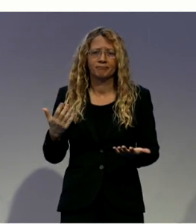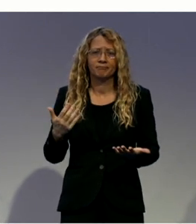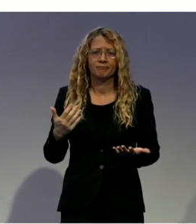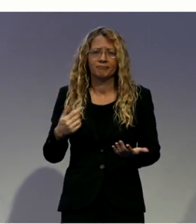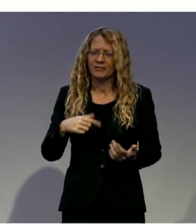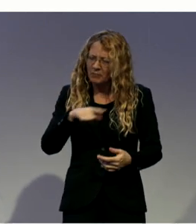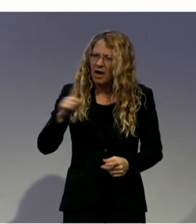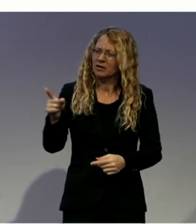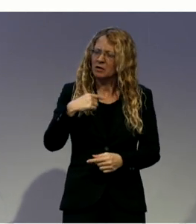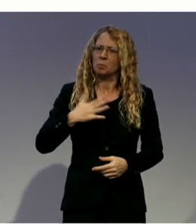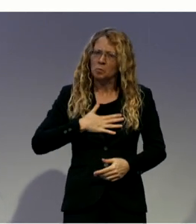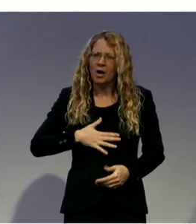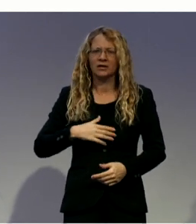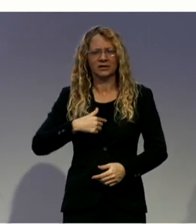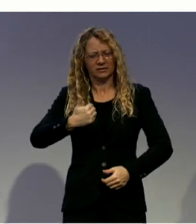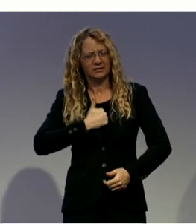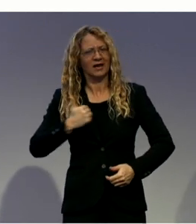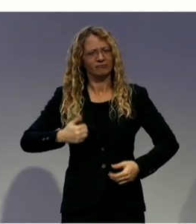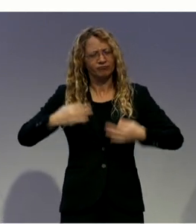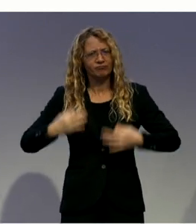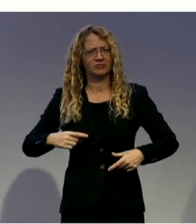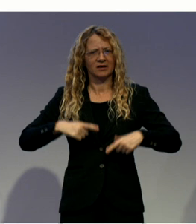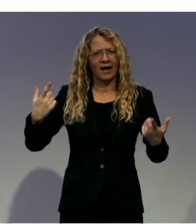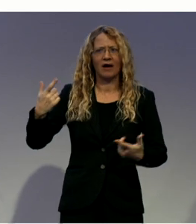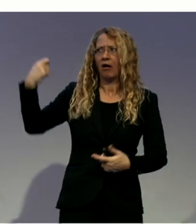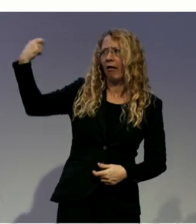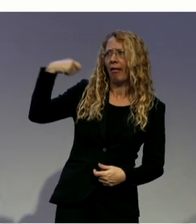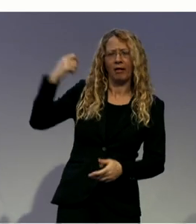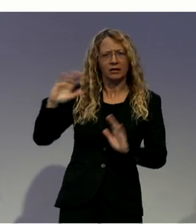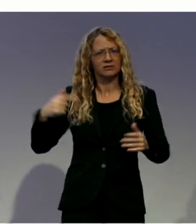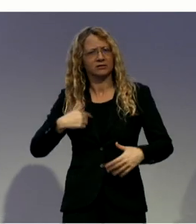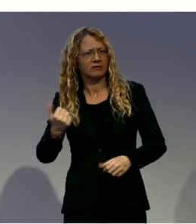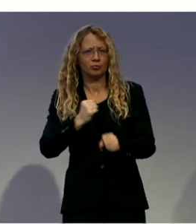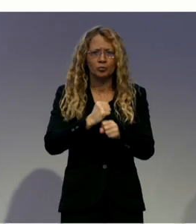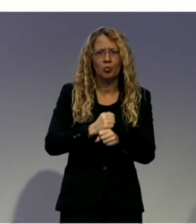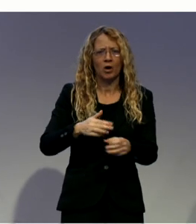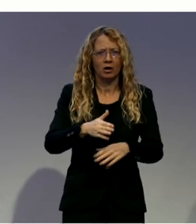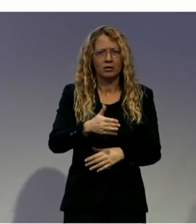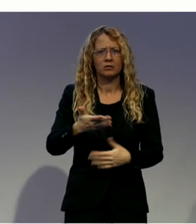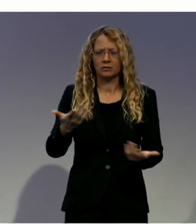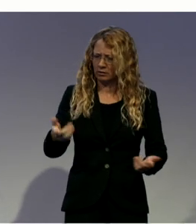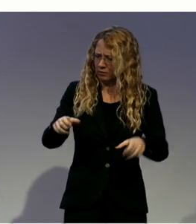push for the physical independence for wheelers, which will lead to the financial independence